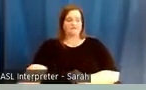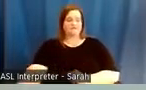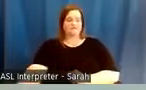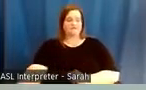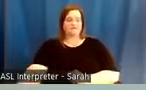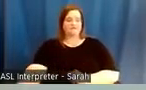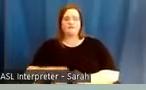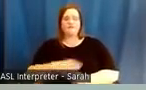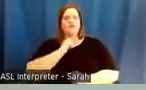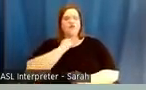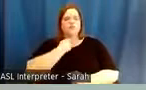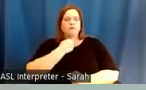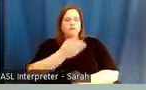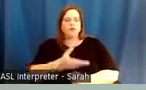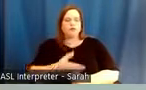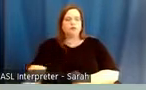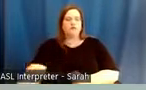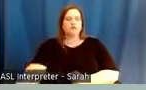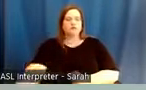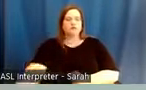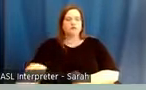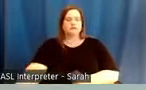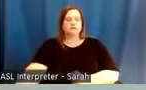You're muted.